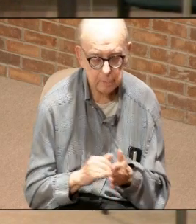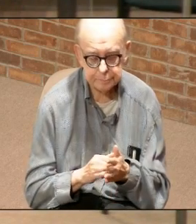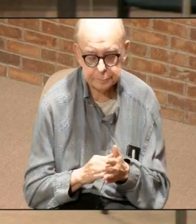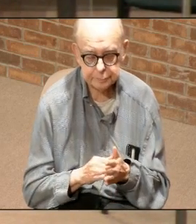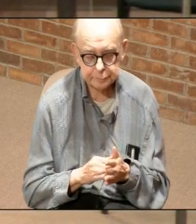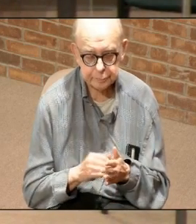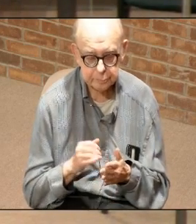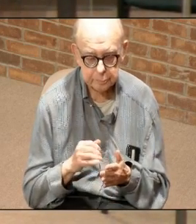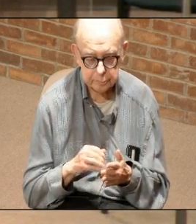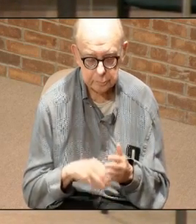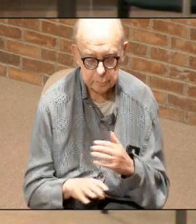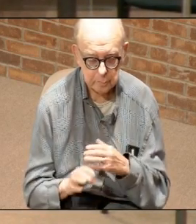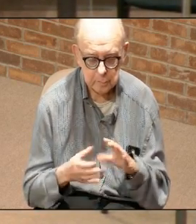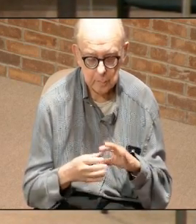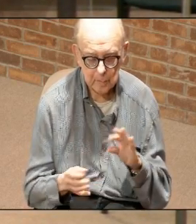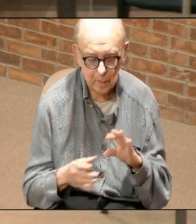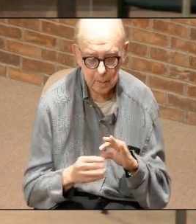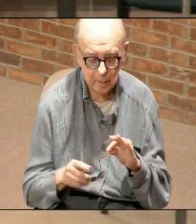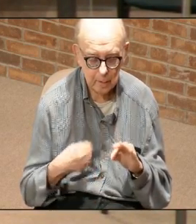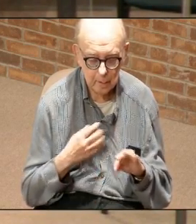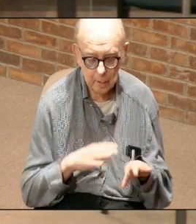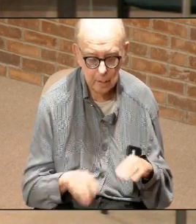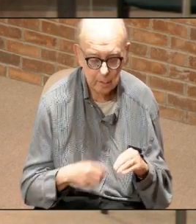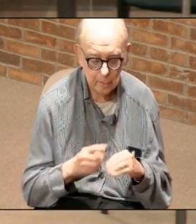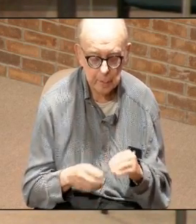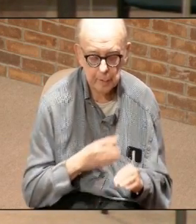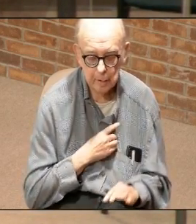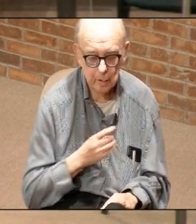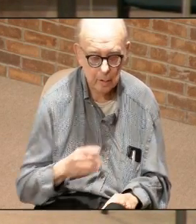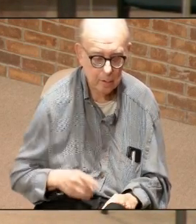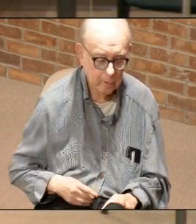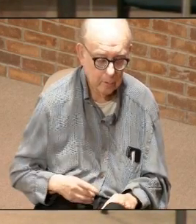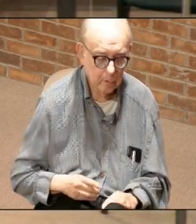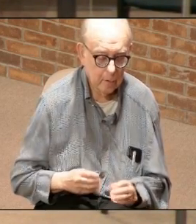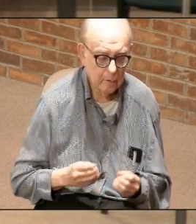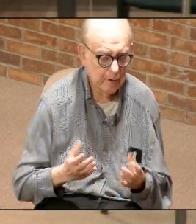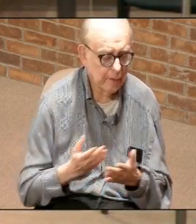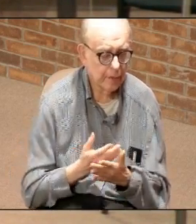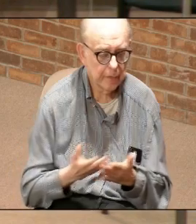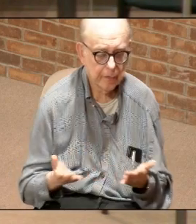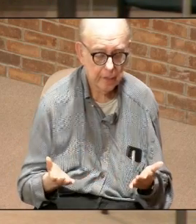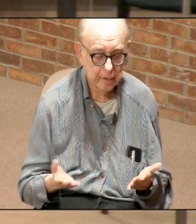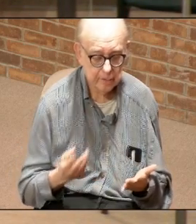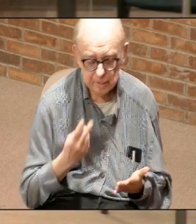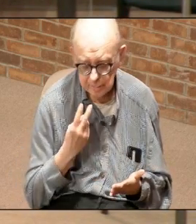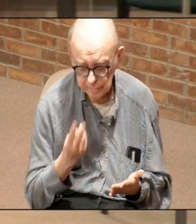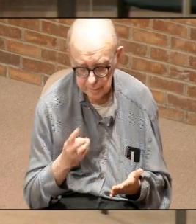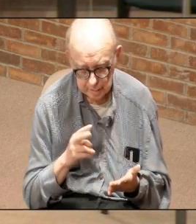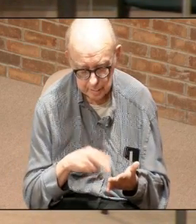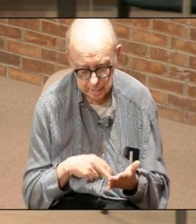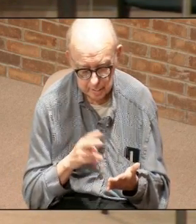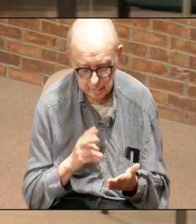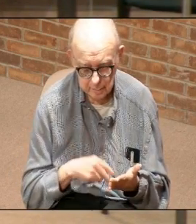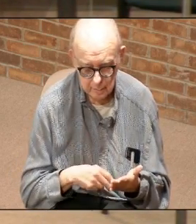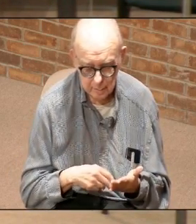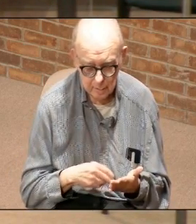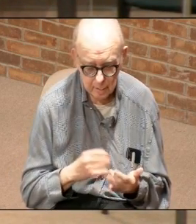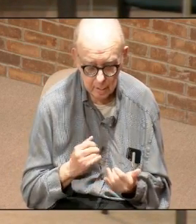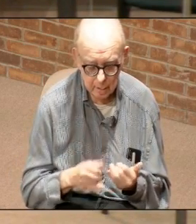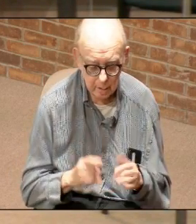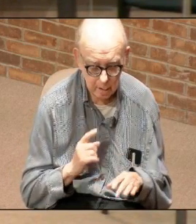that in this story we've been doing about David, there's a whole bunch of stuff to unpack. And we've been doing this the last